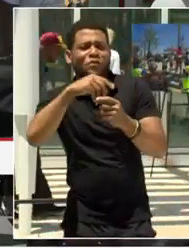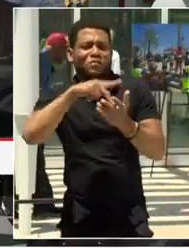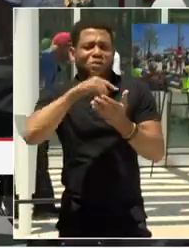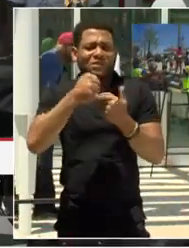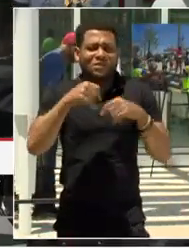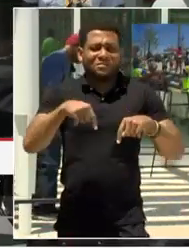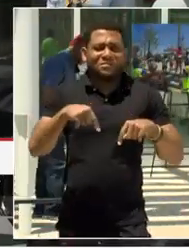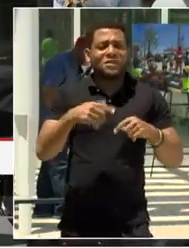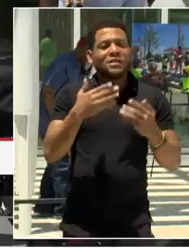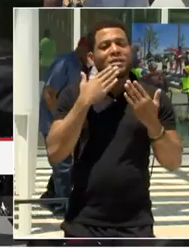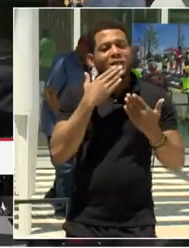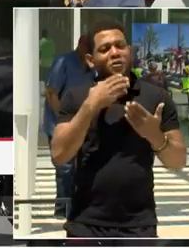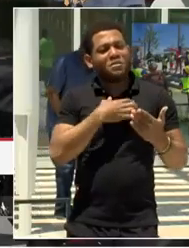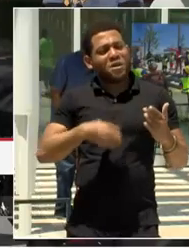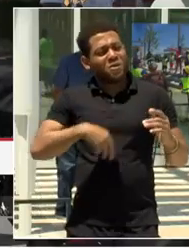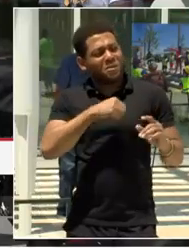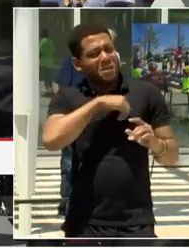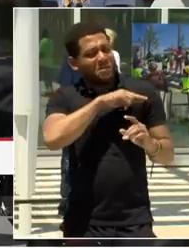mom,